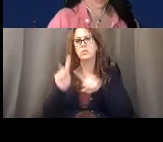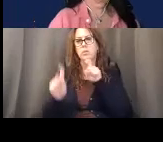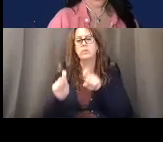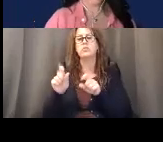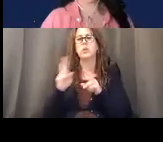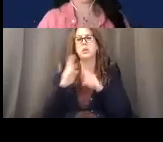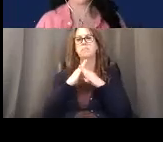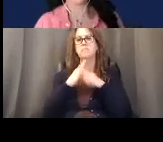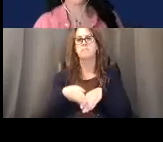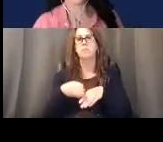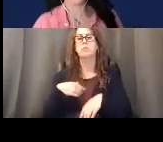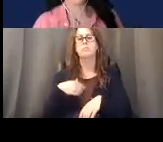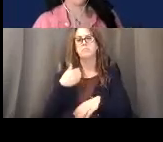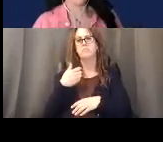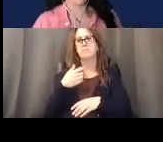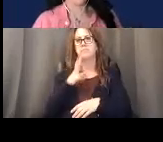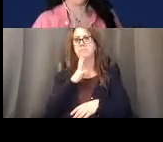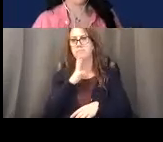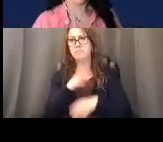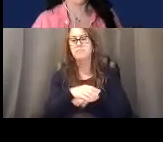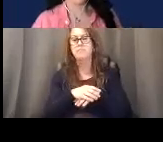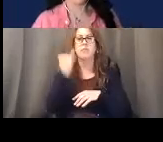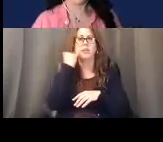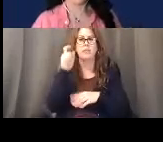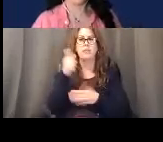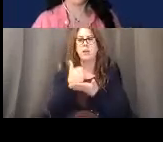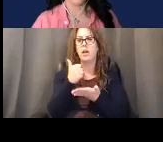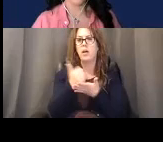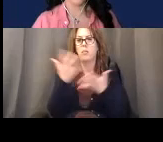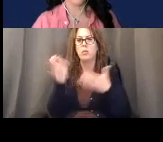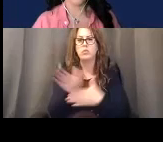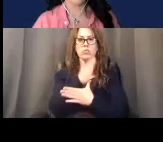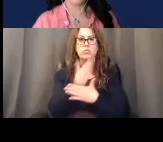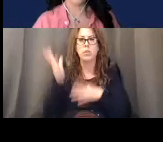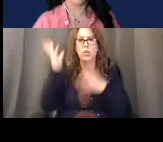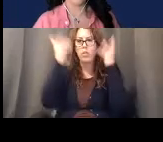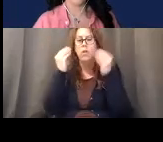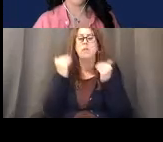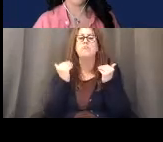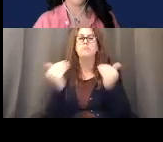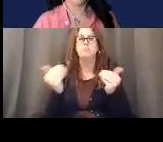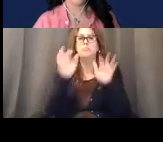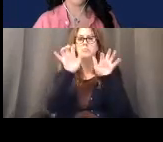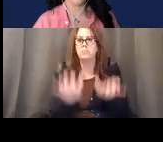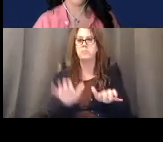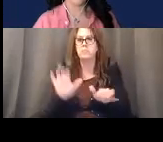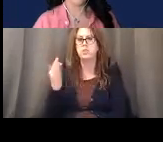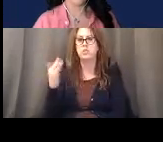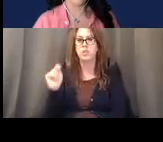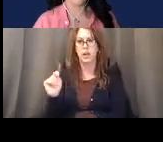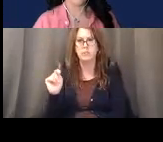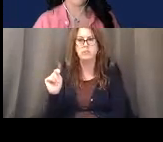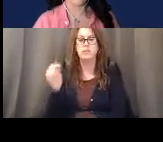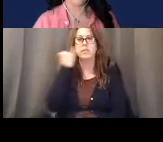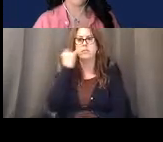ourselves. If you need help or you wanted to share a thought with the crowd, please feel free to use the chat box. If you need help with any of the